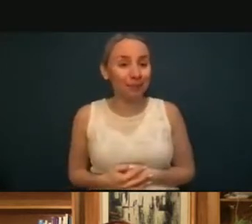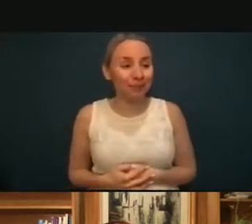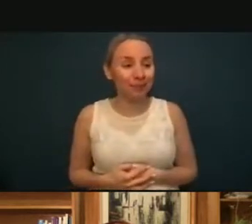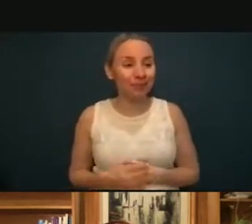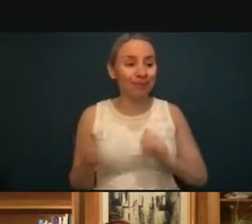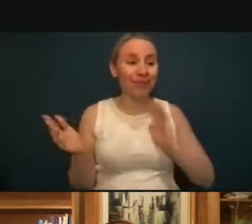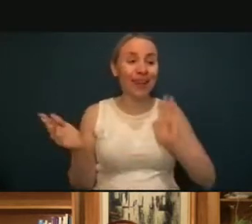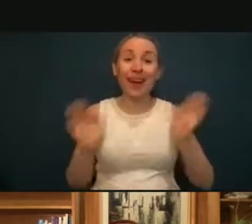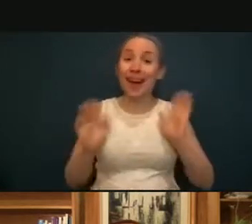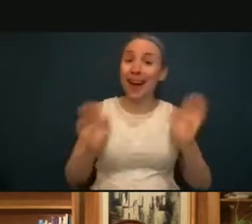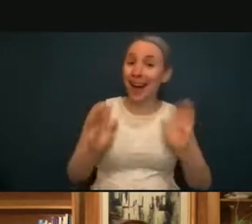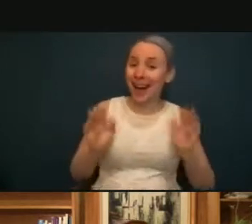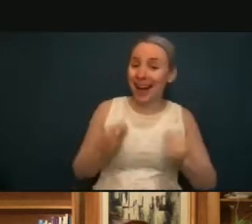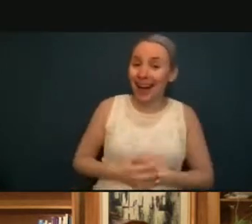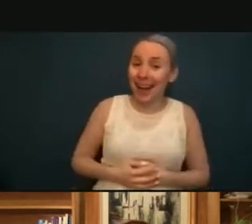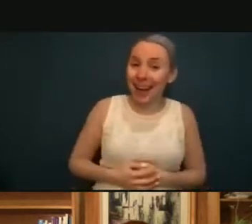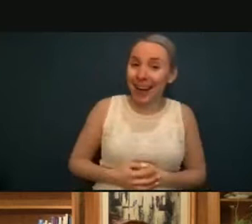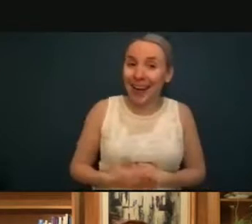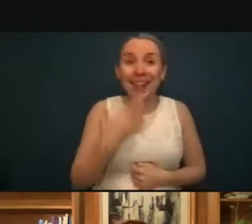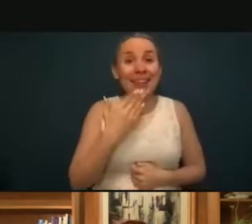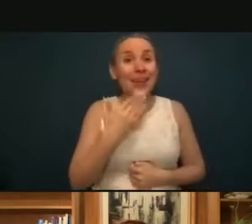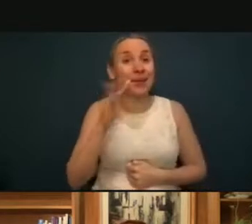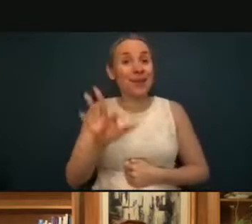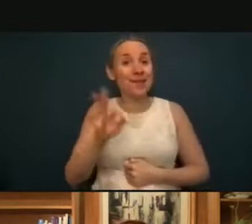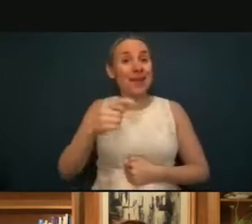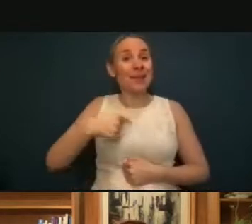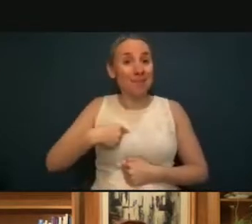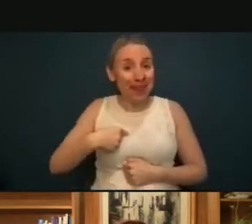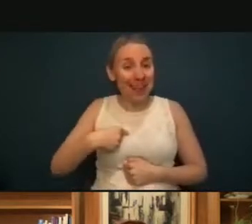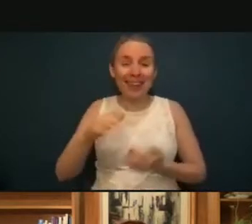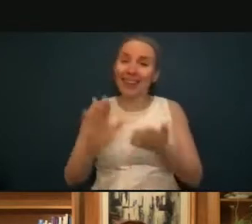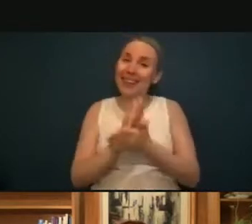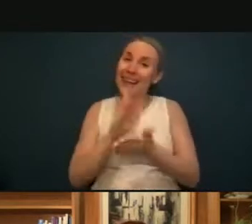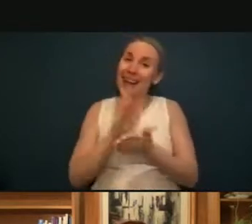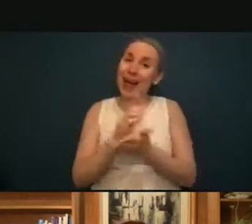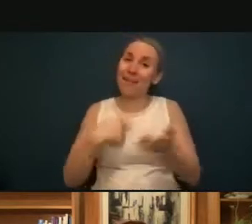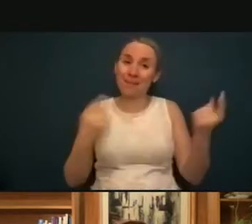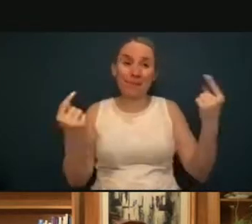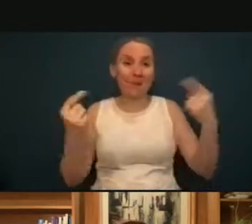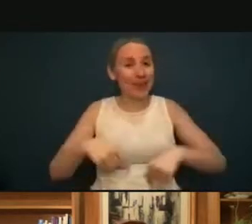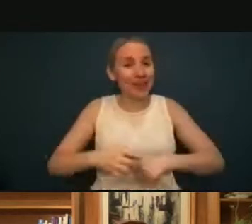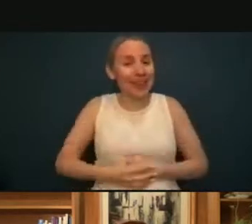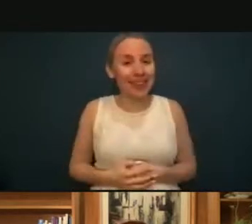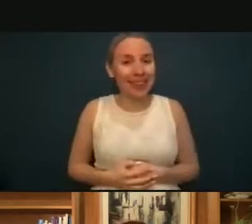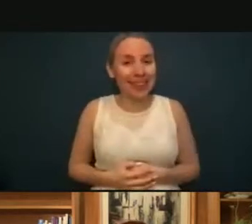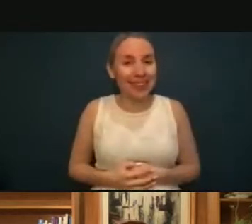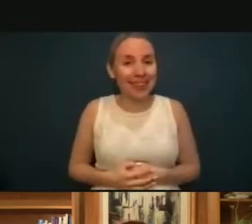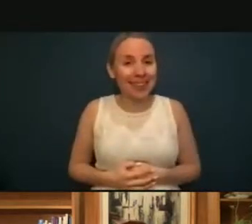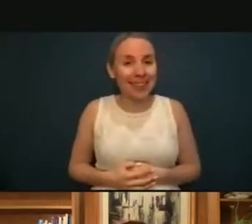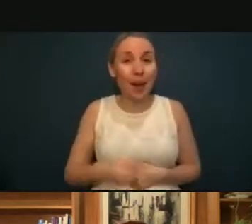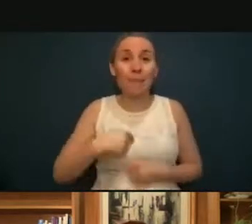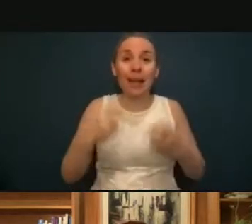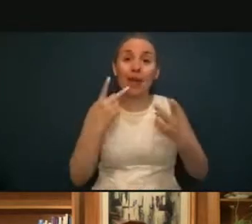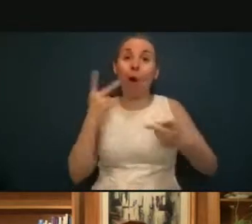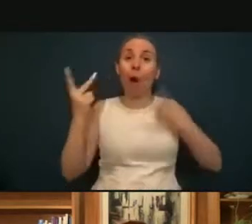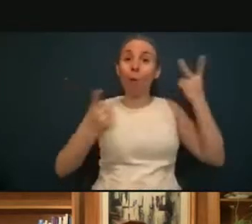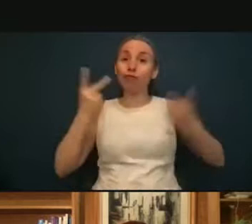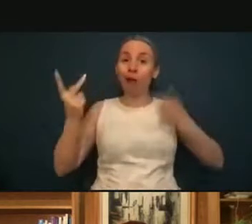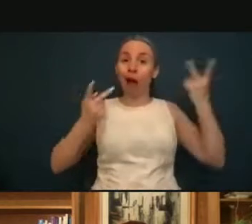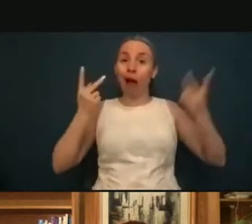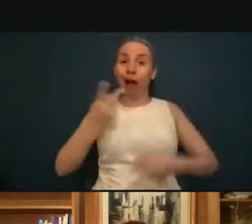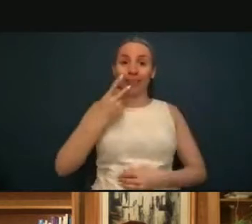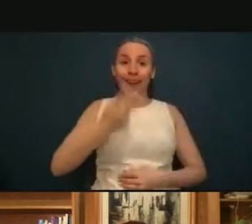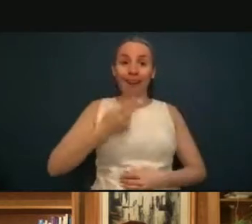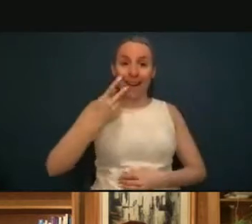Hello, thanks for this invitation. I am happy to be here. I am an opera singer, and I had the